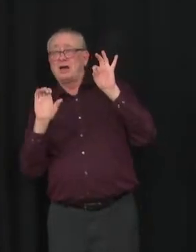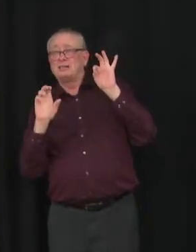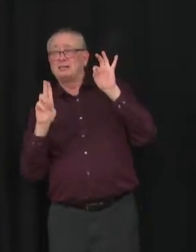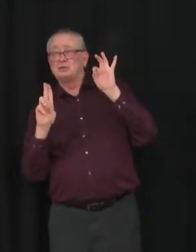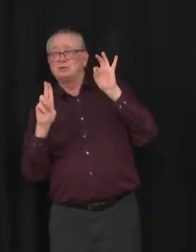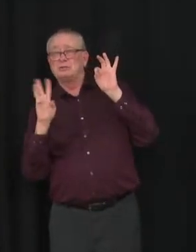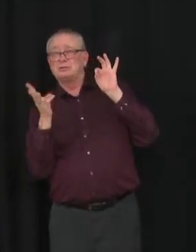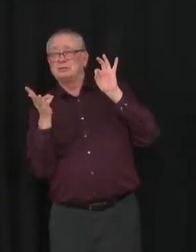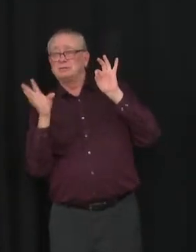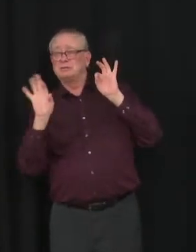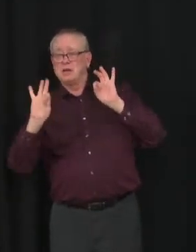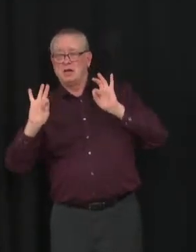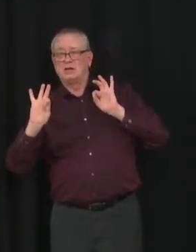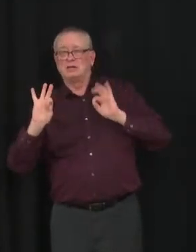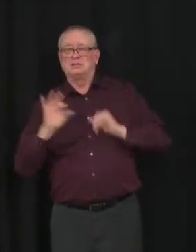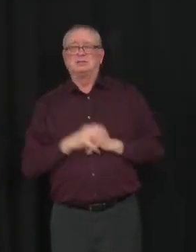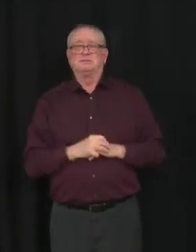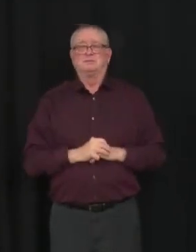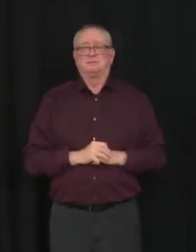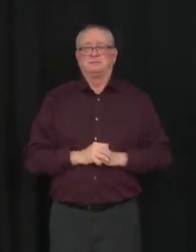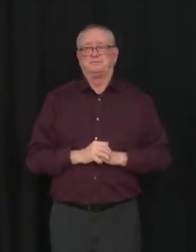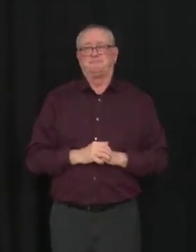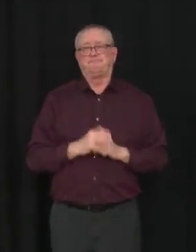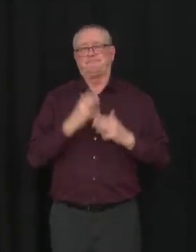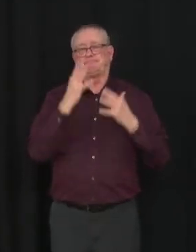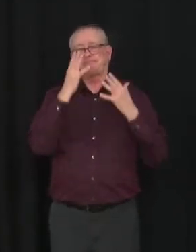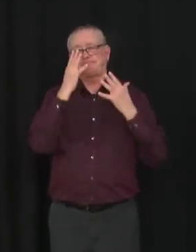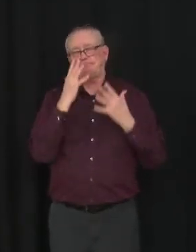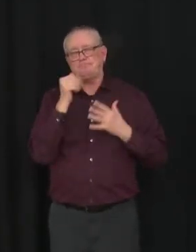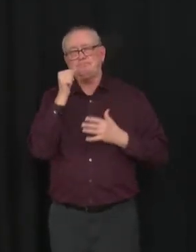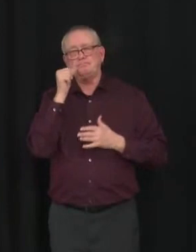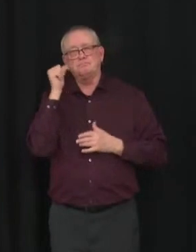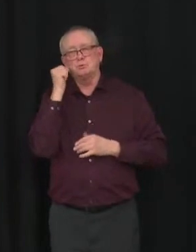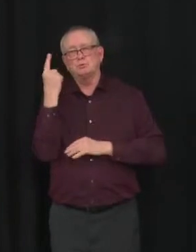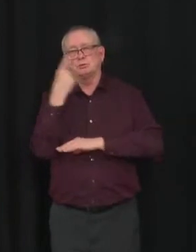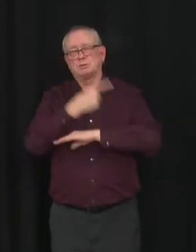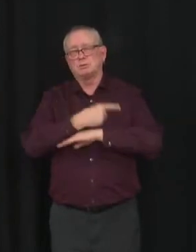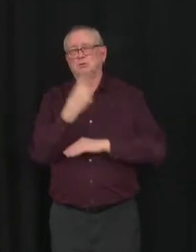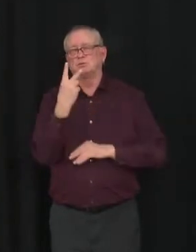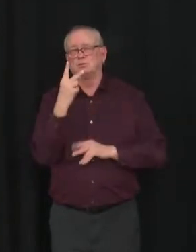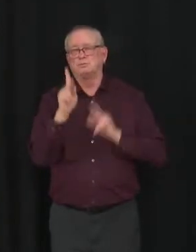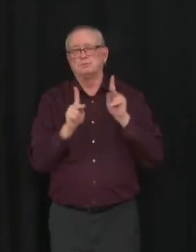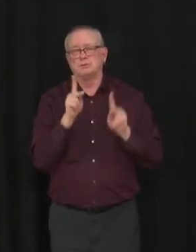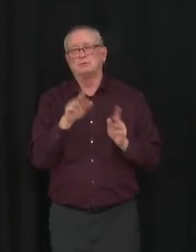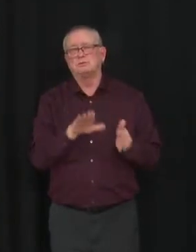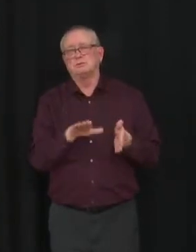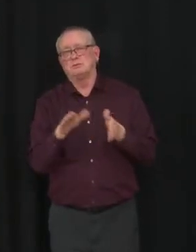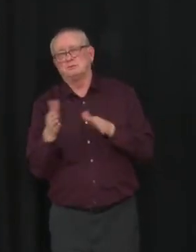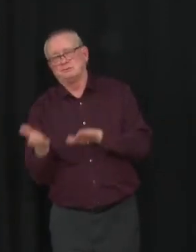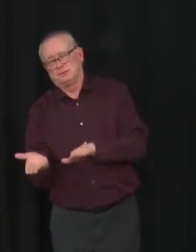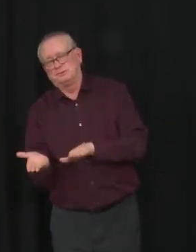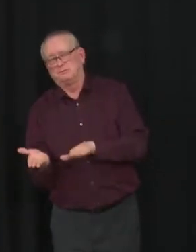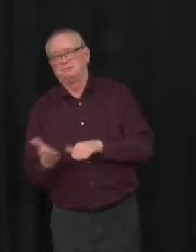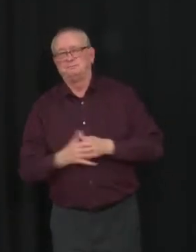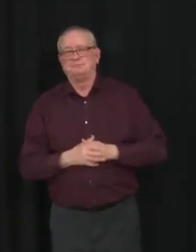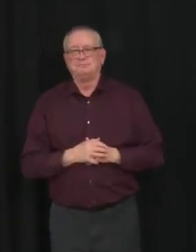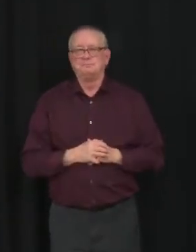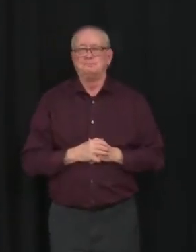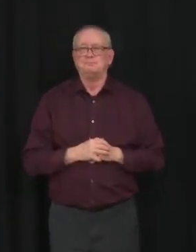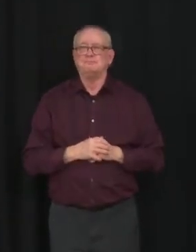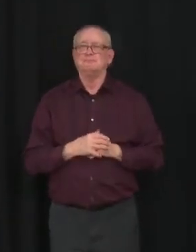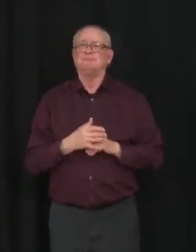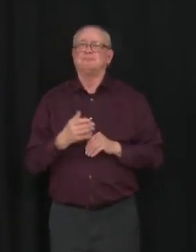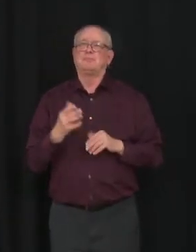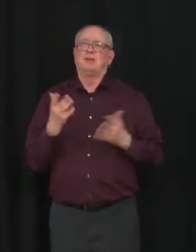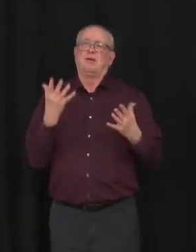Sadly, 2 new deaths have been reported to Alberta Health over the last 24 hours. While losing a loved one is never easy, it